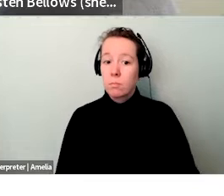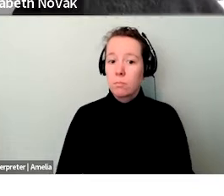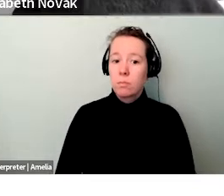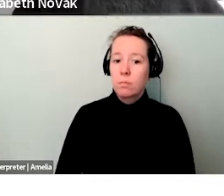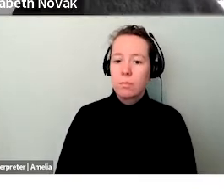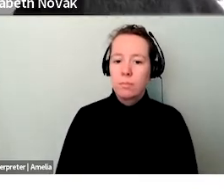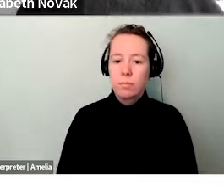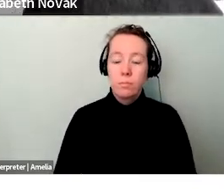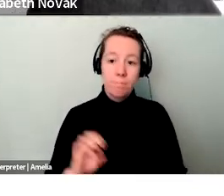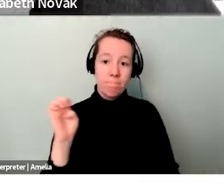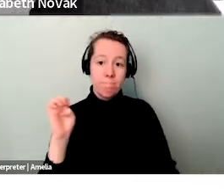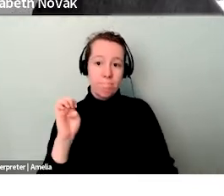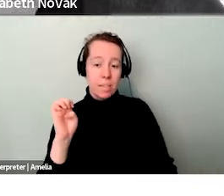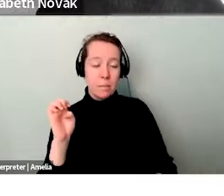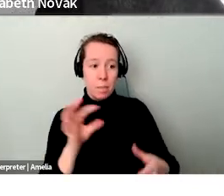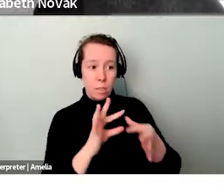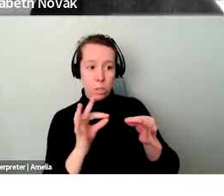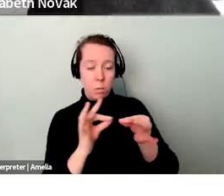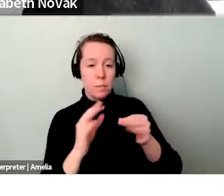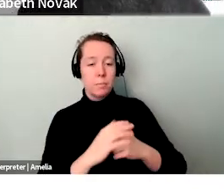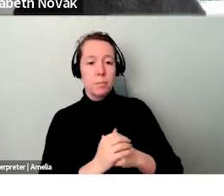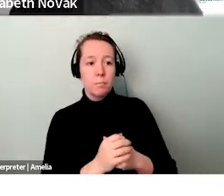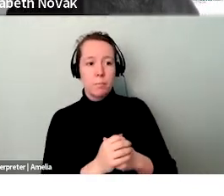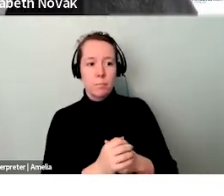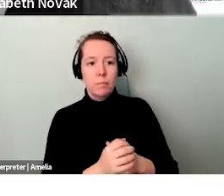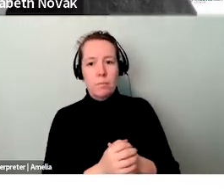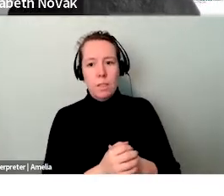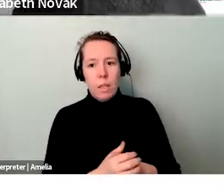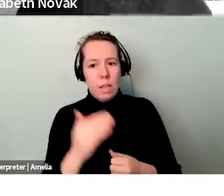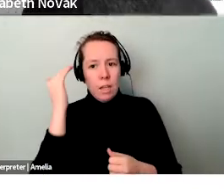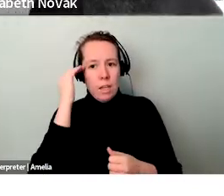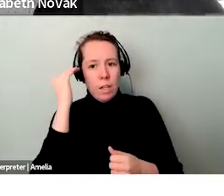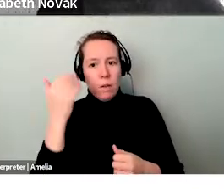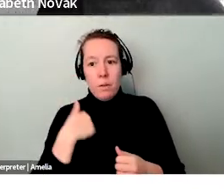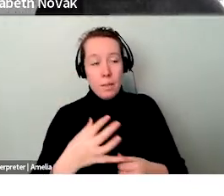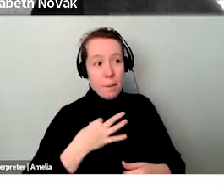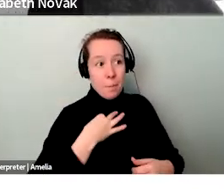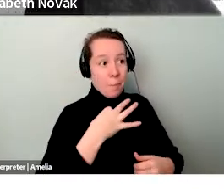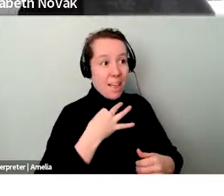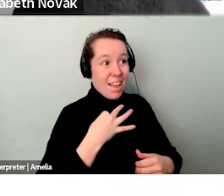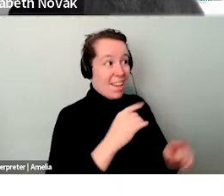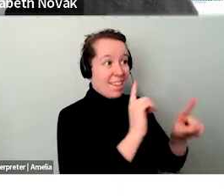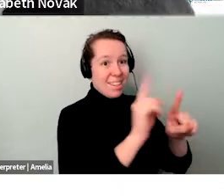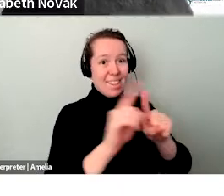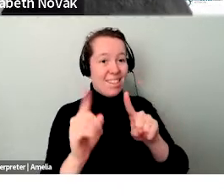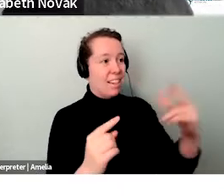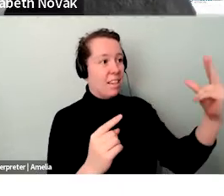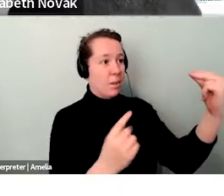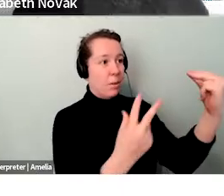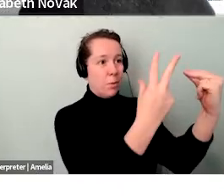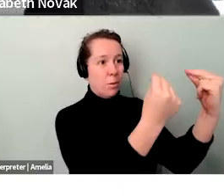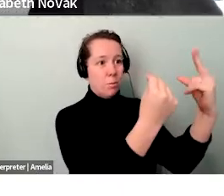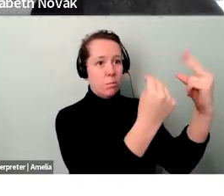I know for me, I found just the constant rejection is just that just